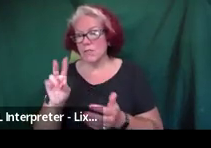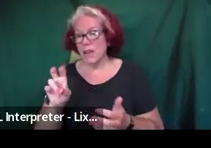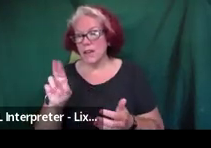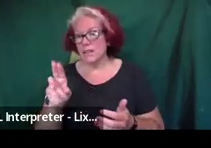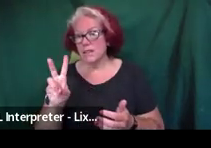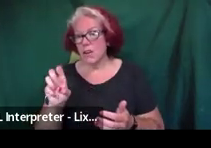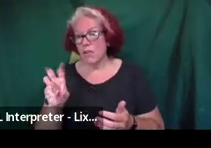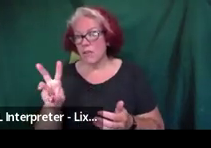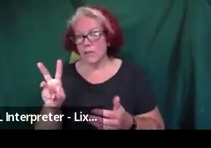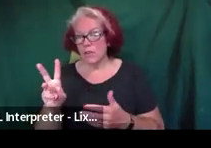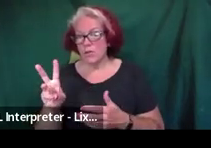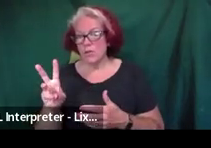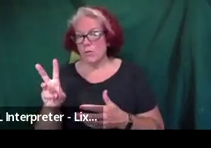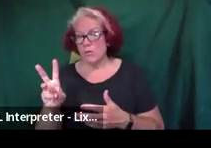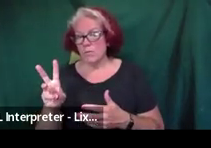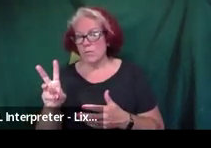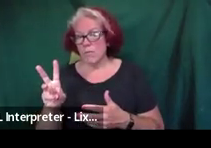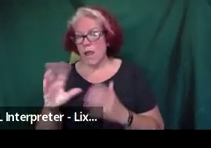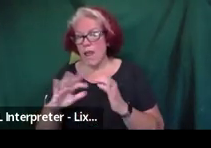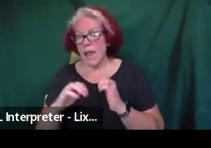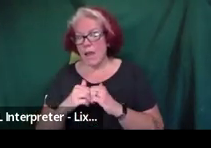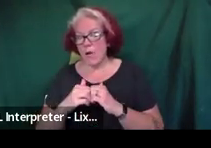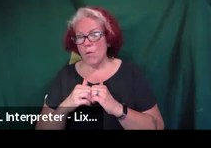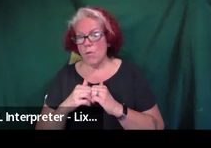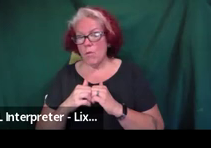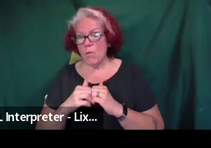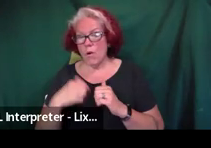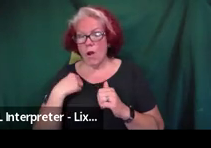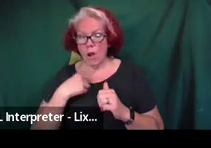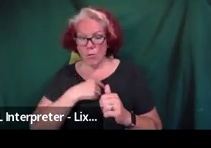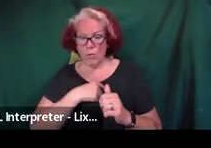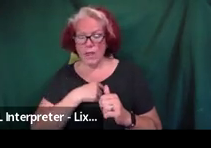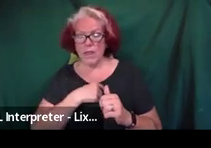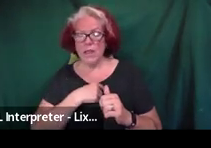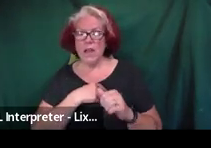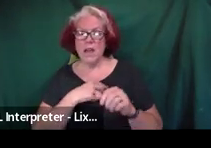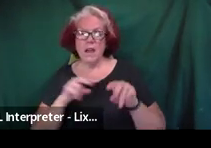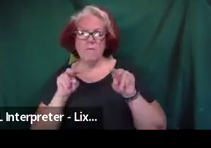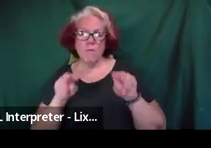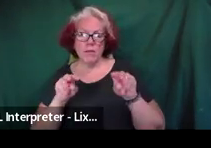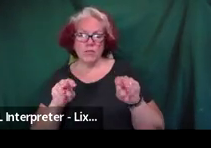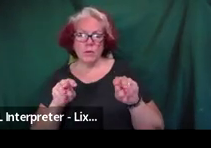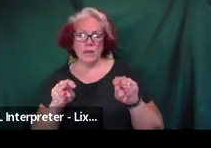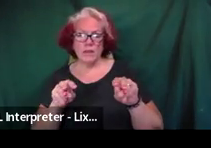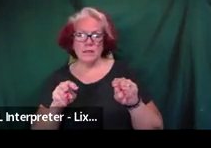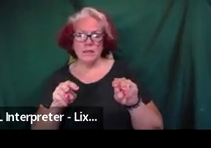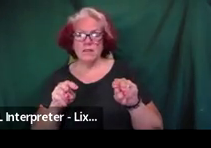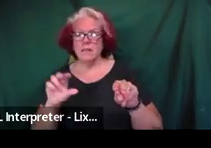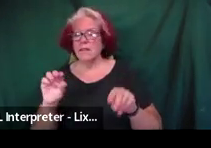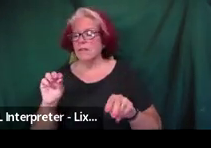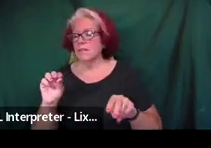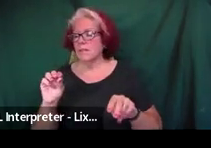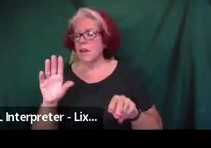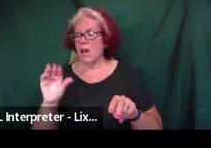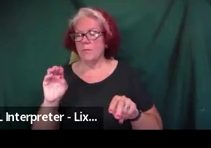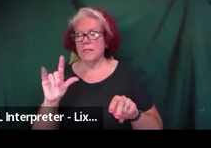in the section we just, but how are we monitoring the obsolescence work that we've got to do in order